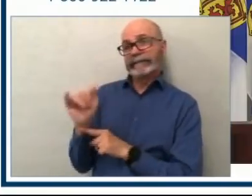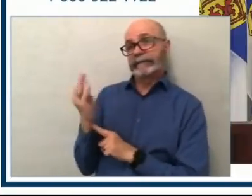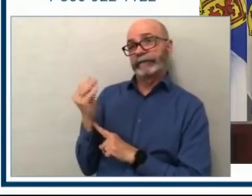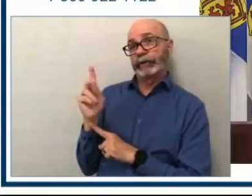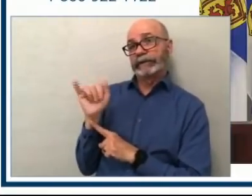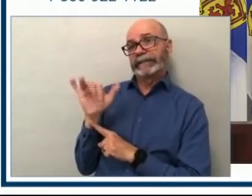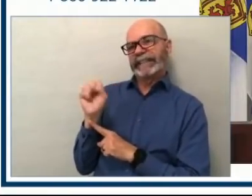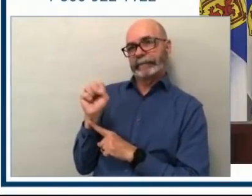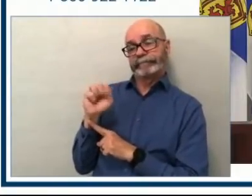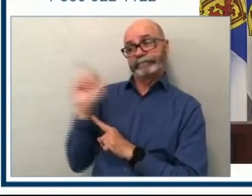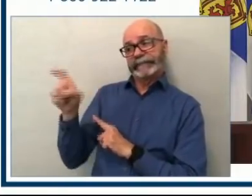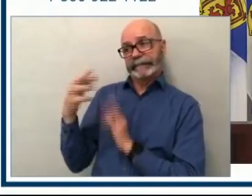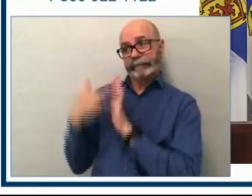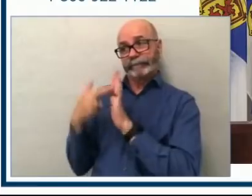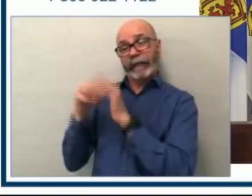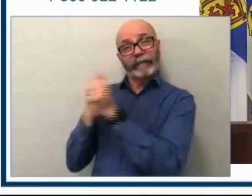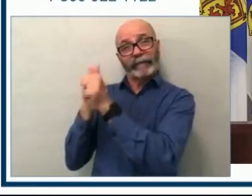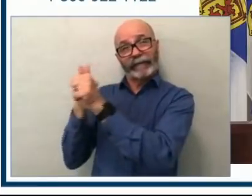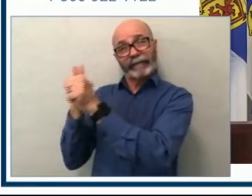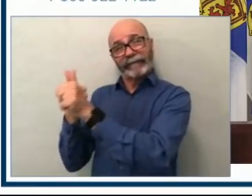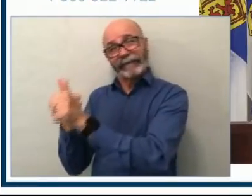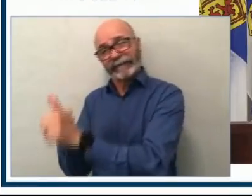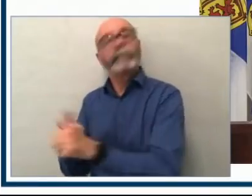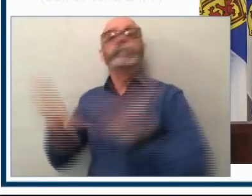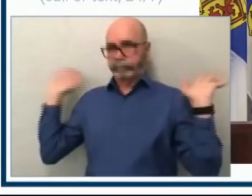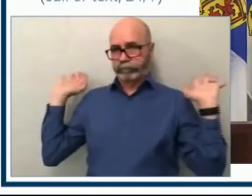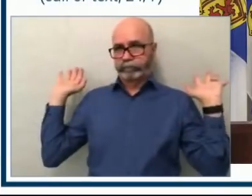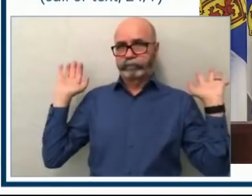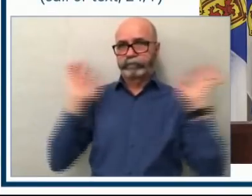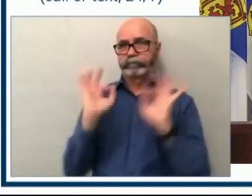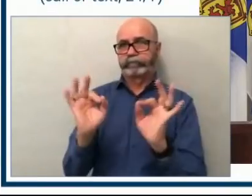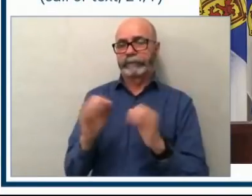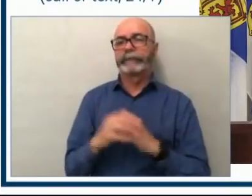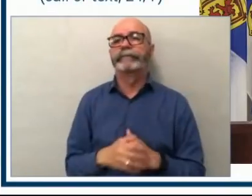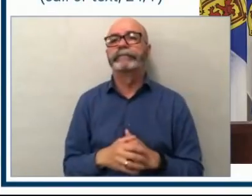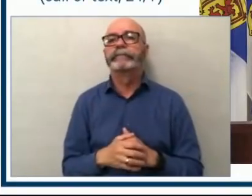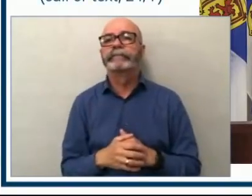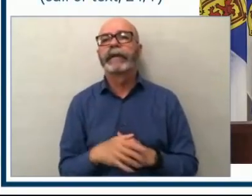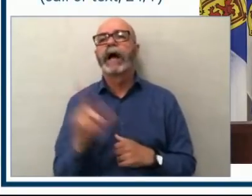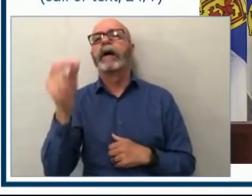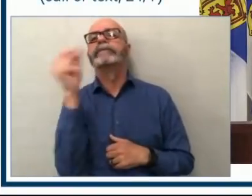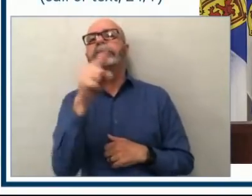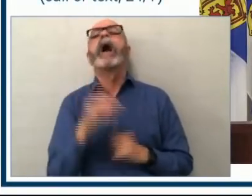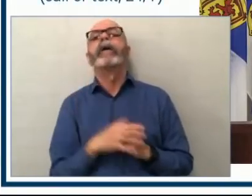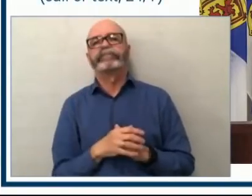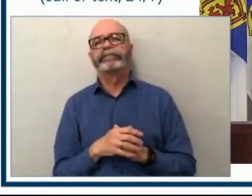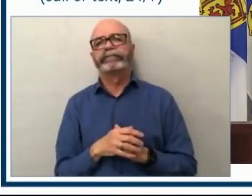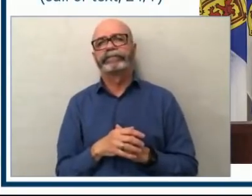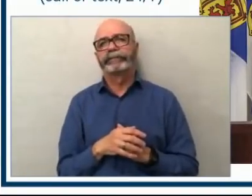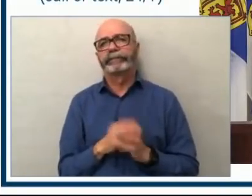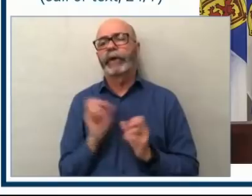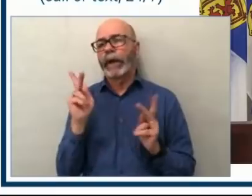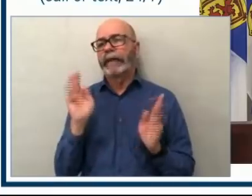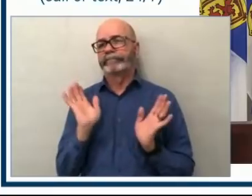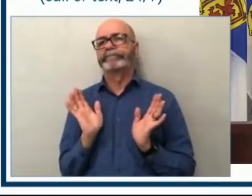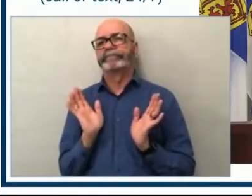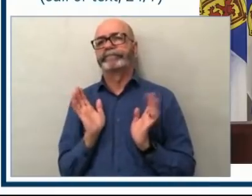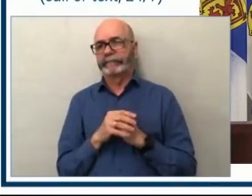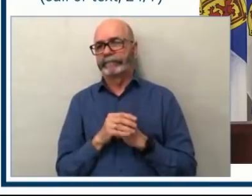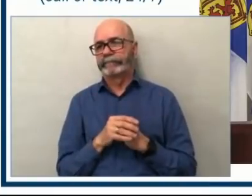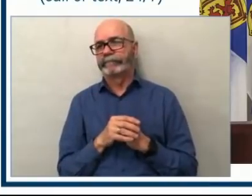Tim. Well, as I say, Lindsay asked my question, so I'll just leave it there. Thank you. Next question will go to Victoria Walton with The